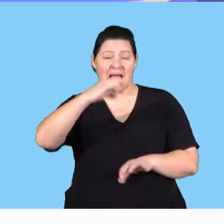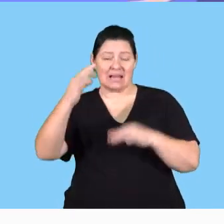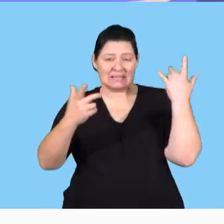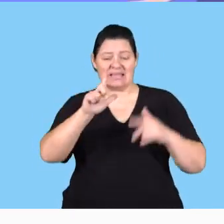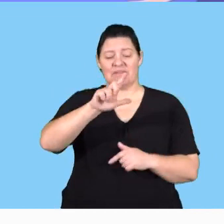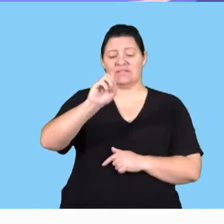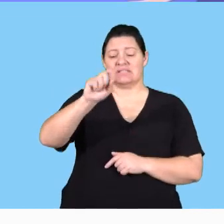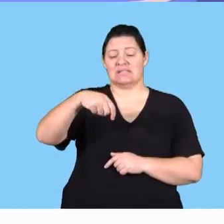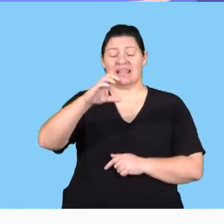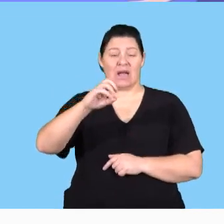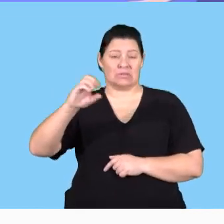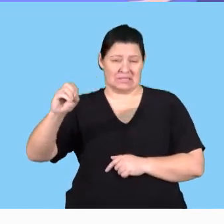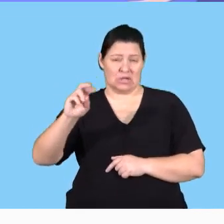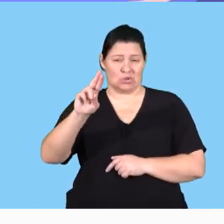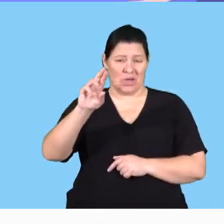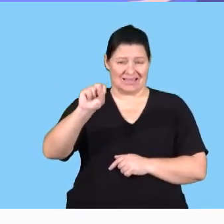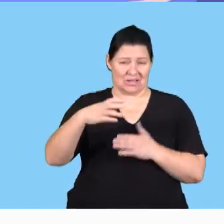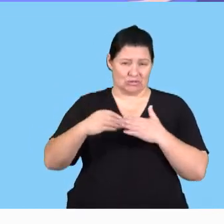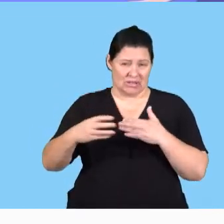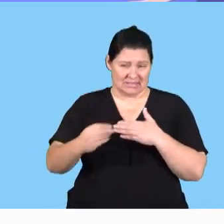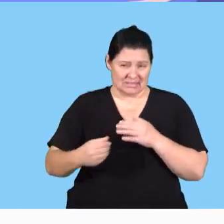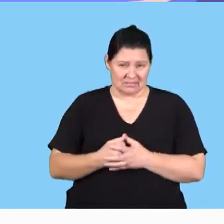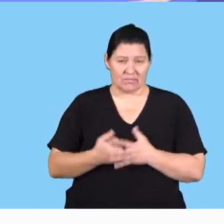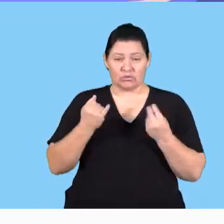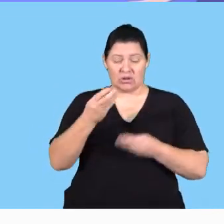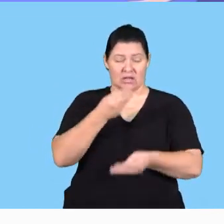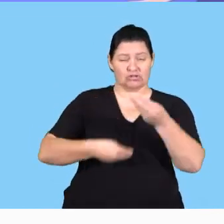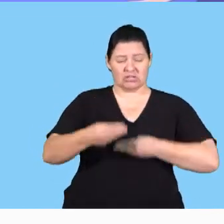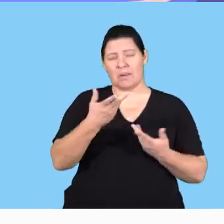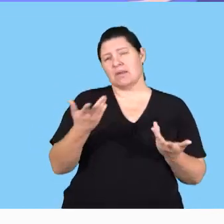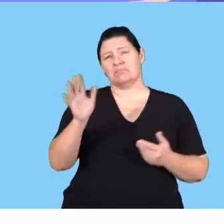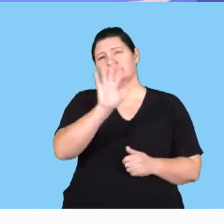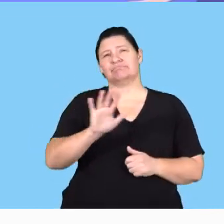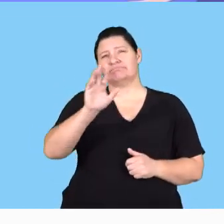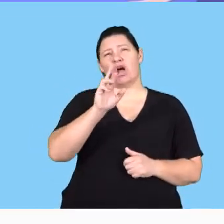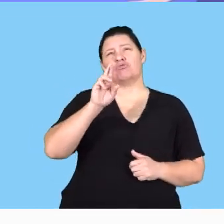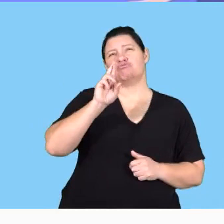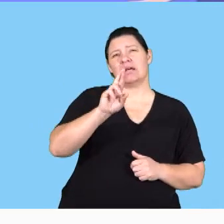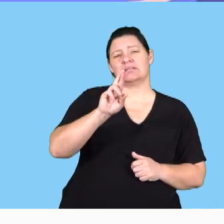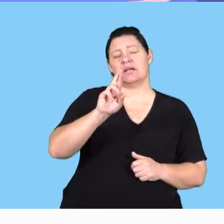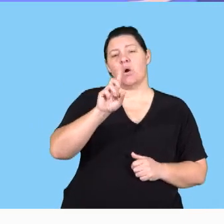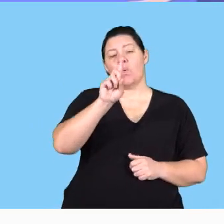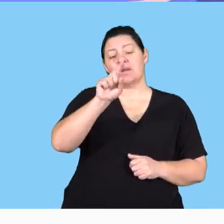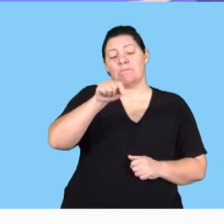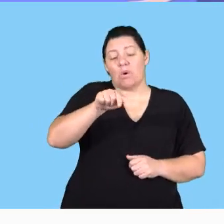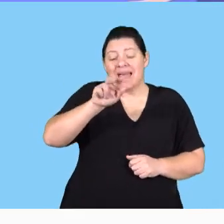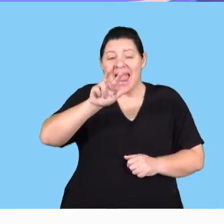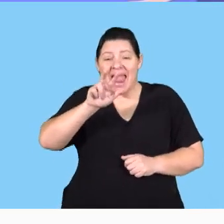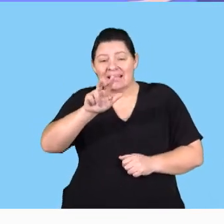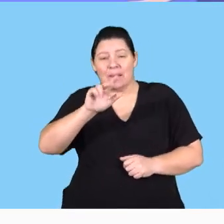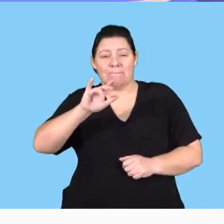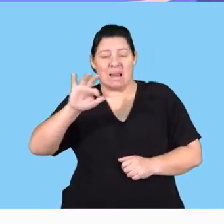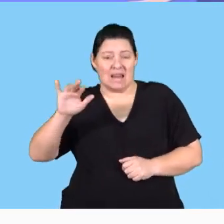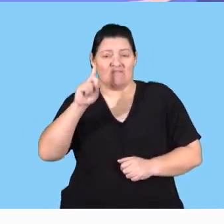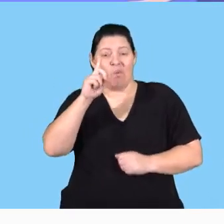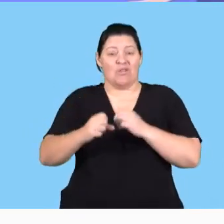about $70,000. Now, if you look at today's exchange rate, that will take us roughly to 1.8 million